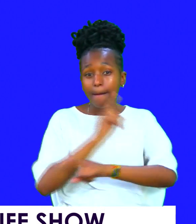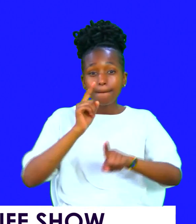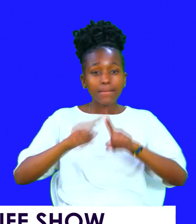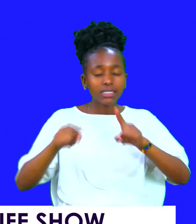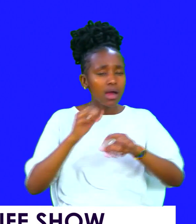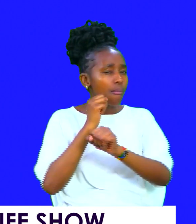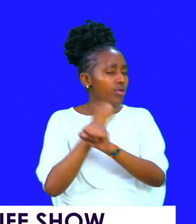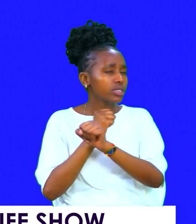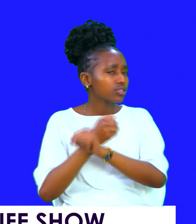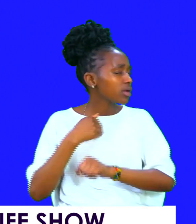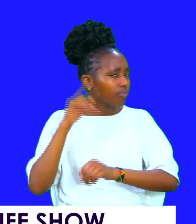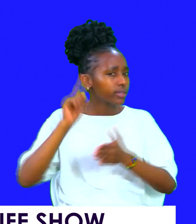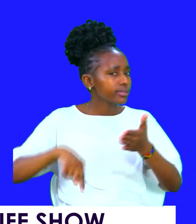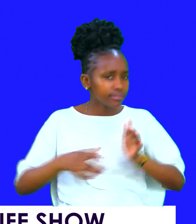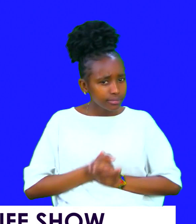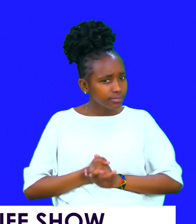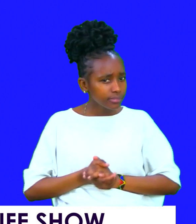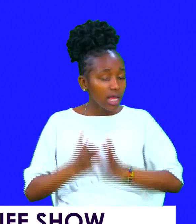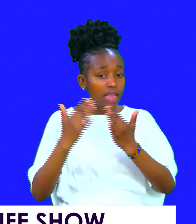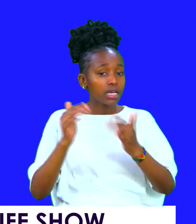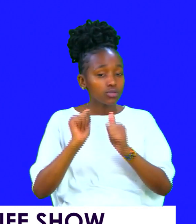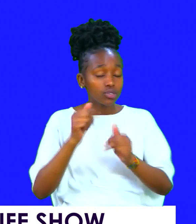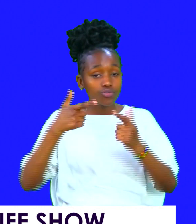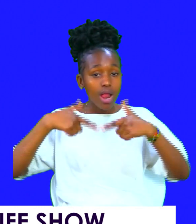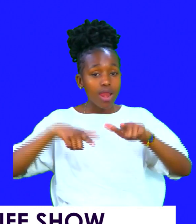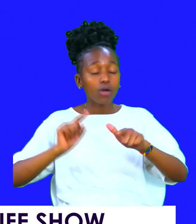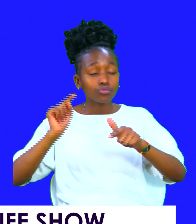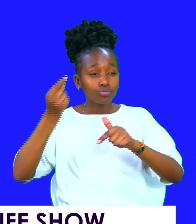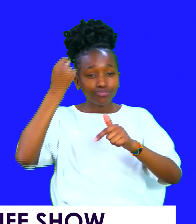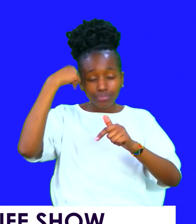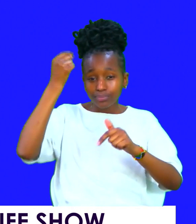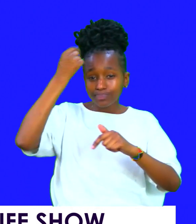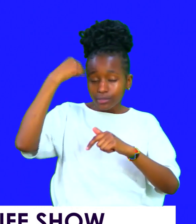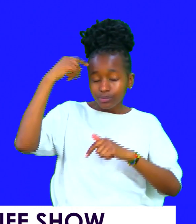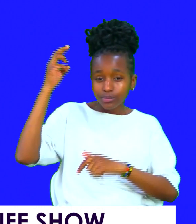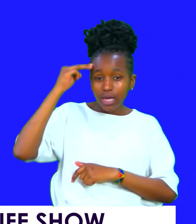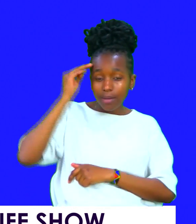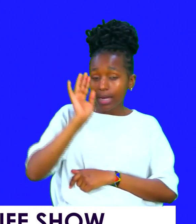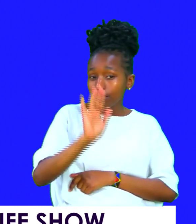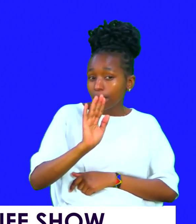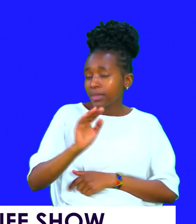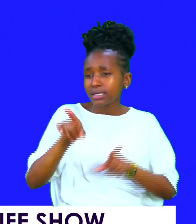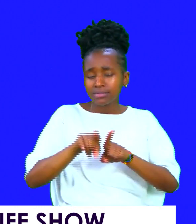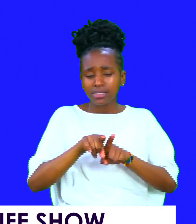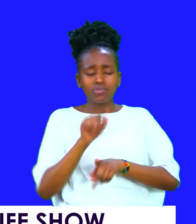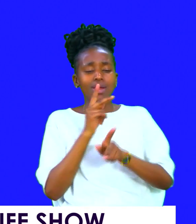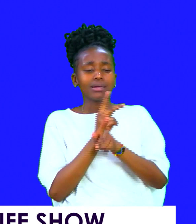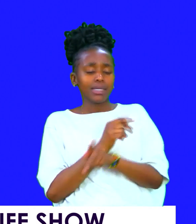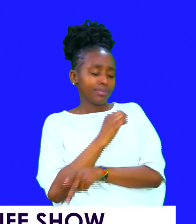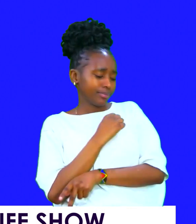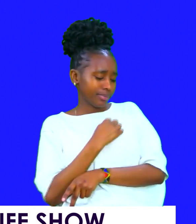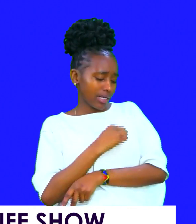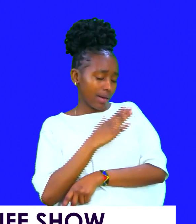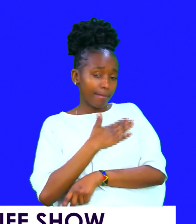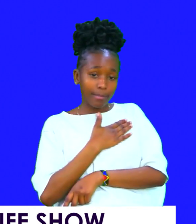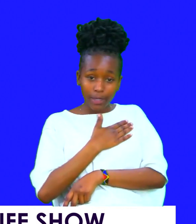mind? What are the things you allow inside the deep of you, the subconscious you? You see,